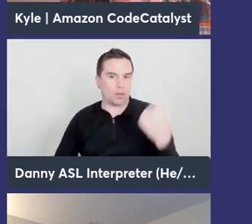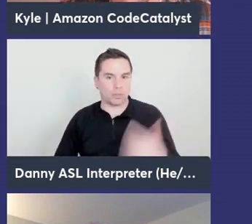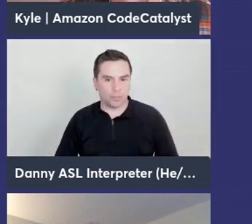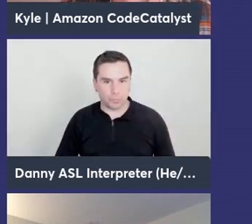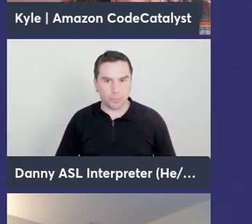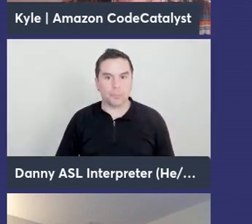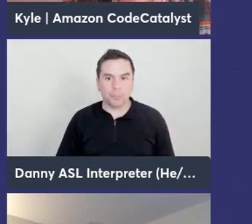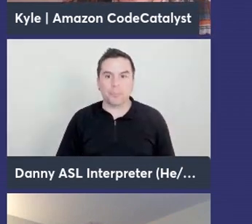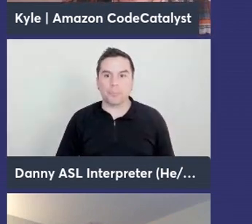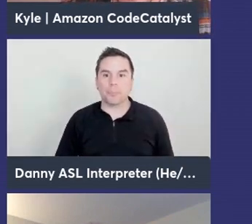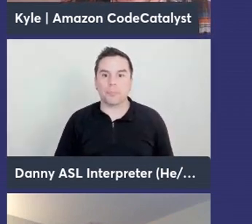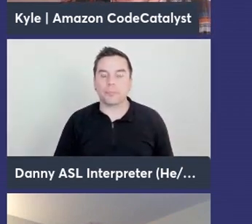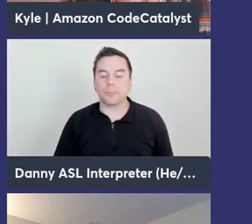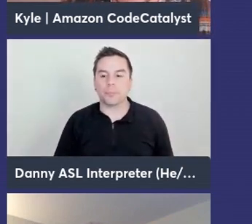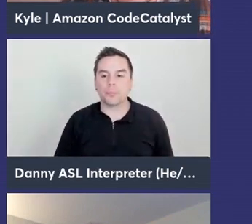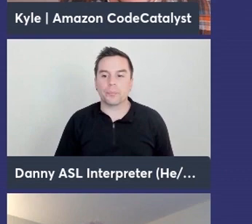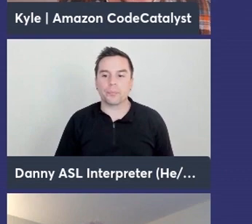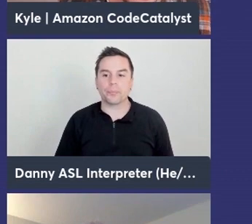around with that.